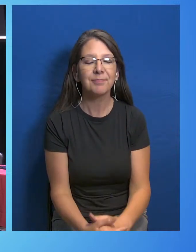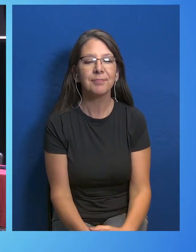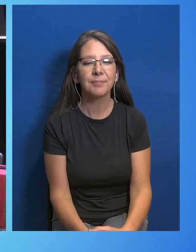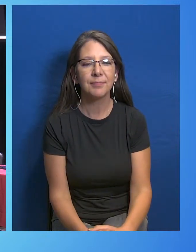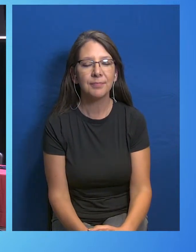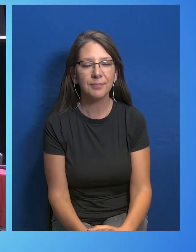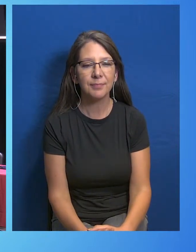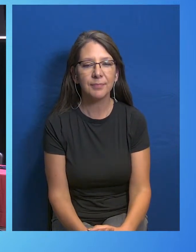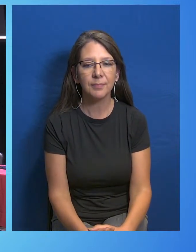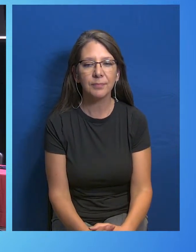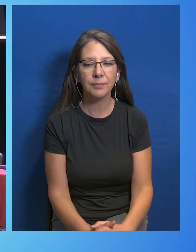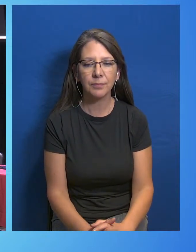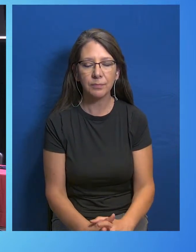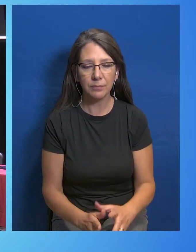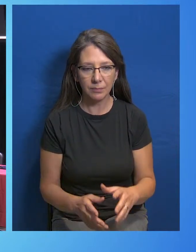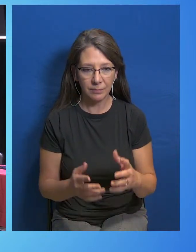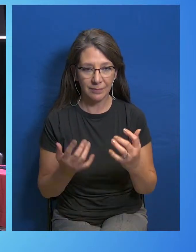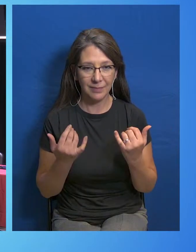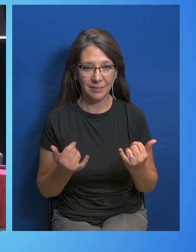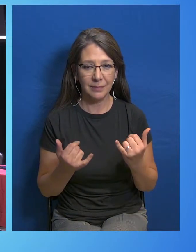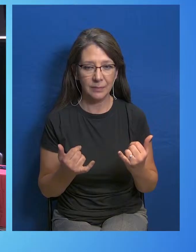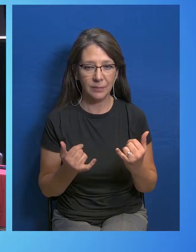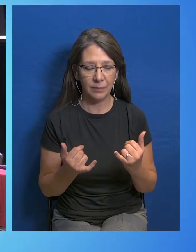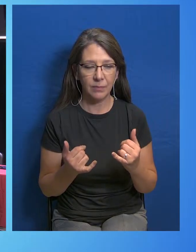We are now at